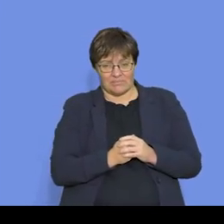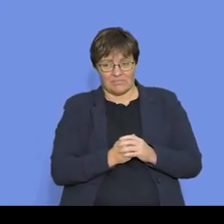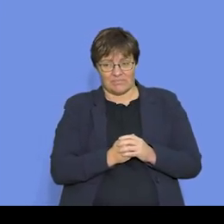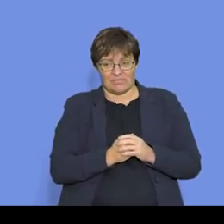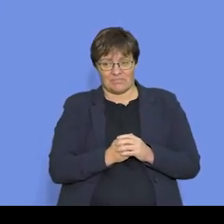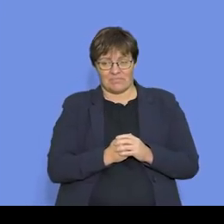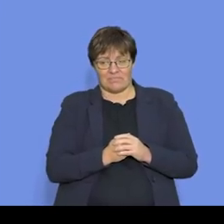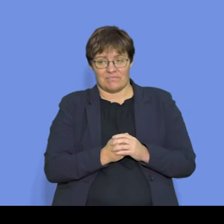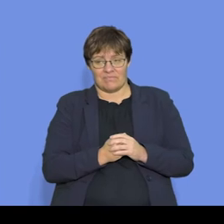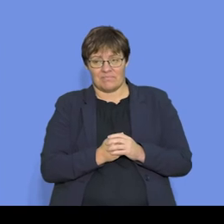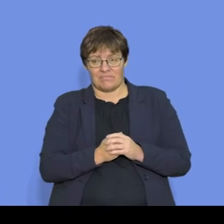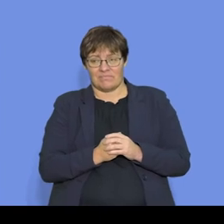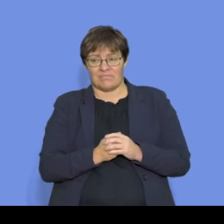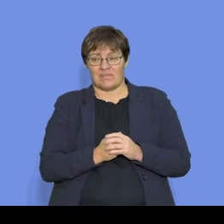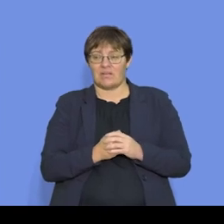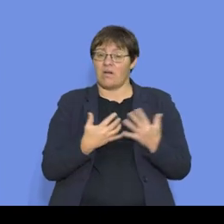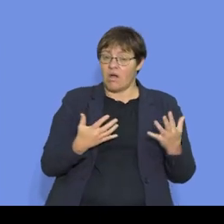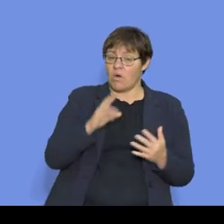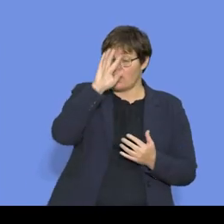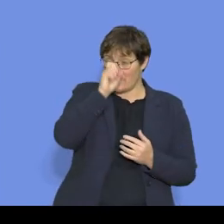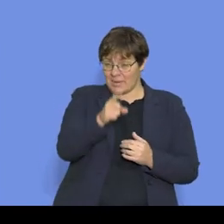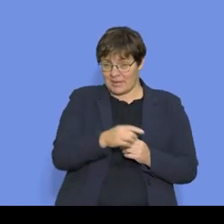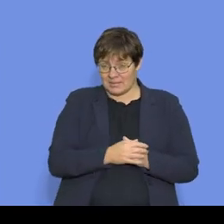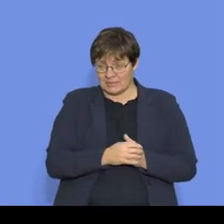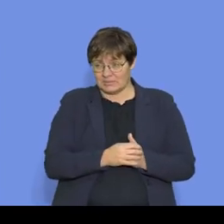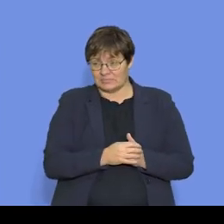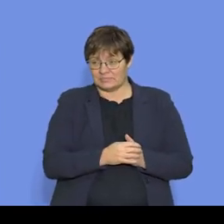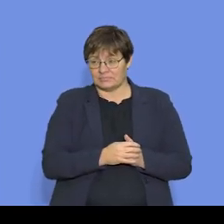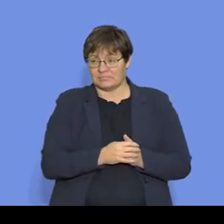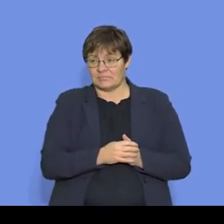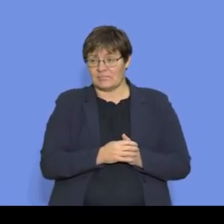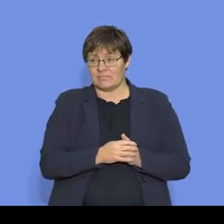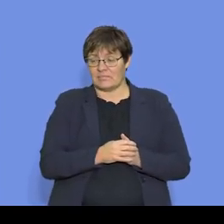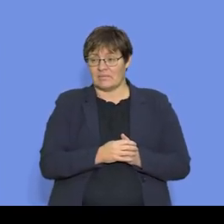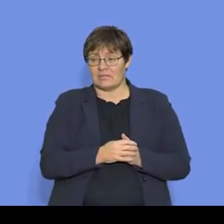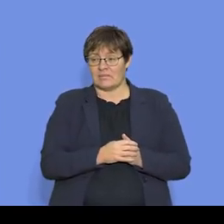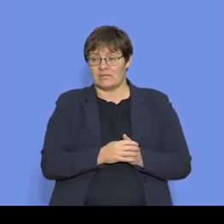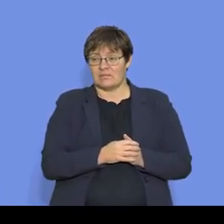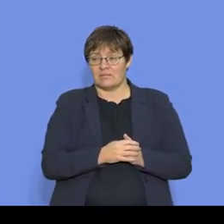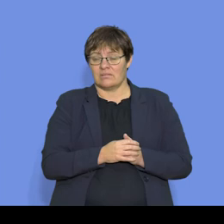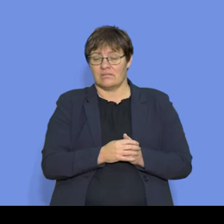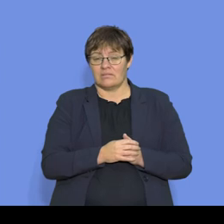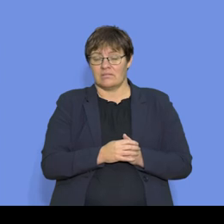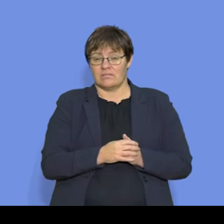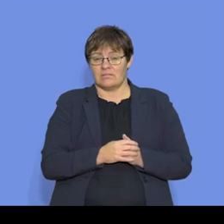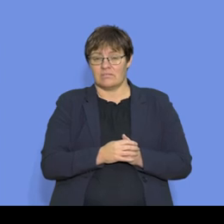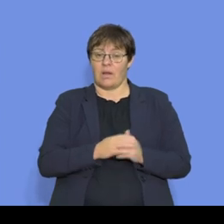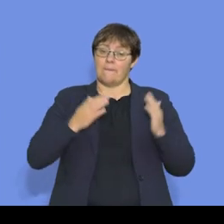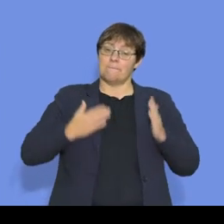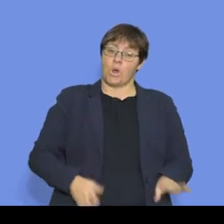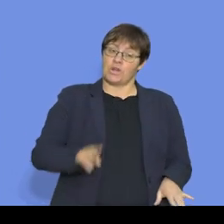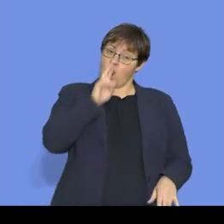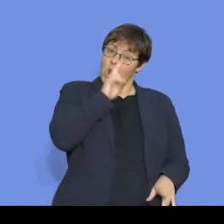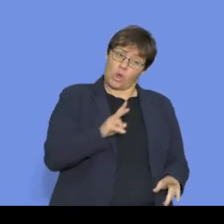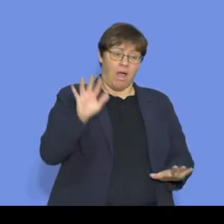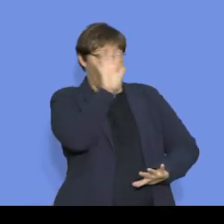of this fossil animal. Just remember though, we actually don't know what its